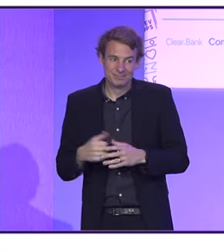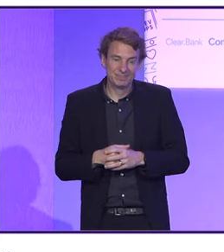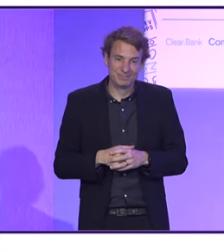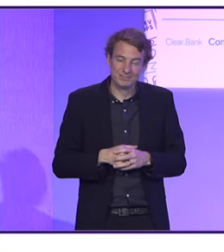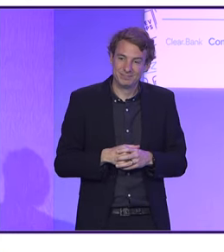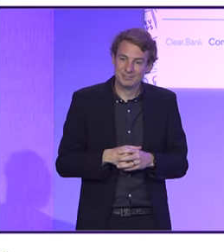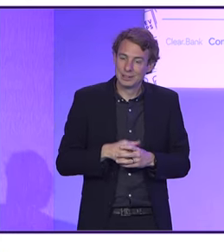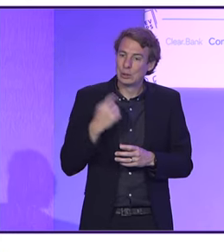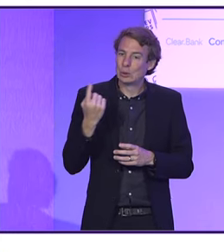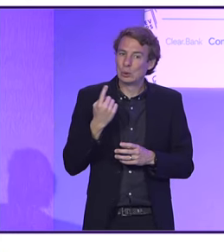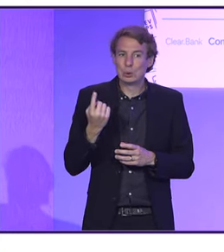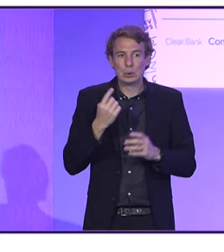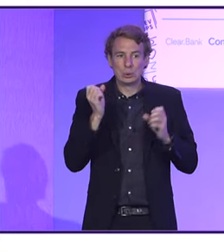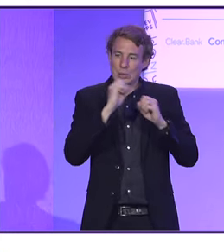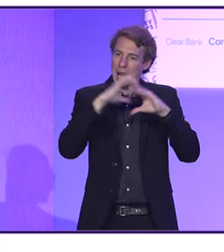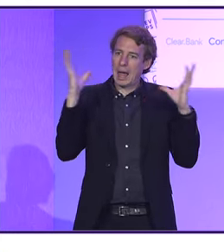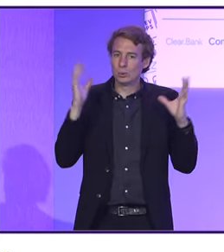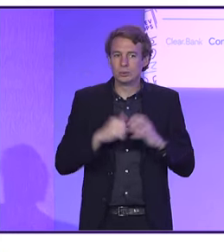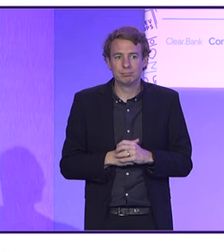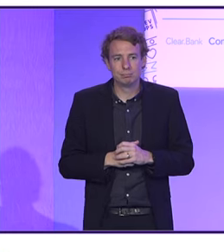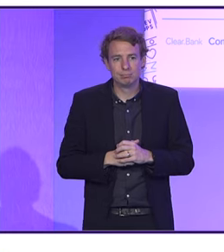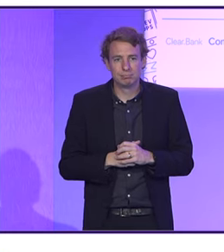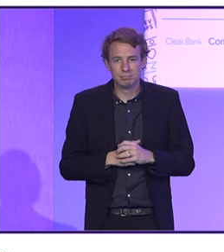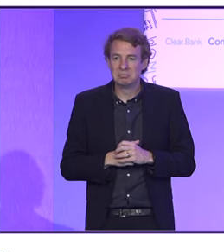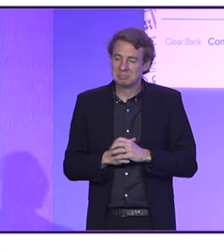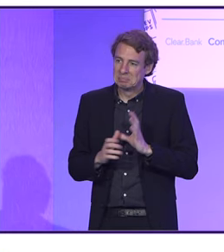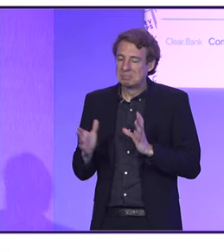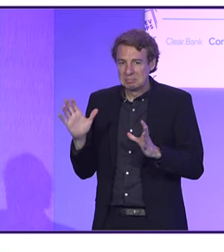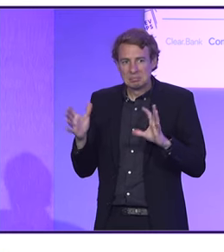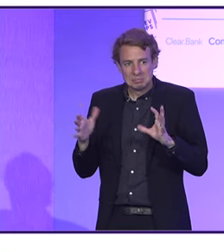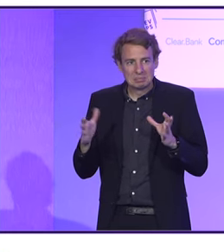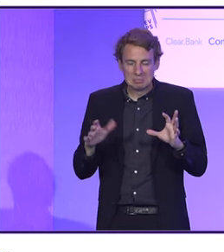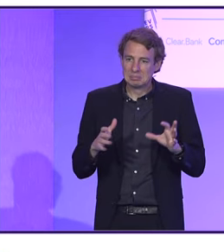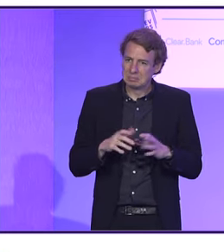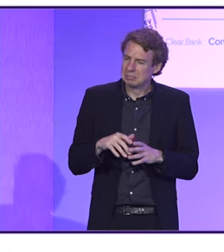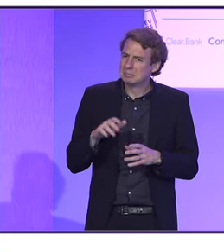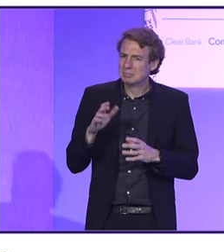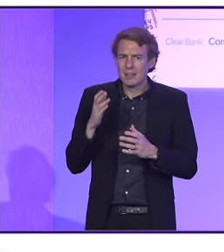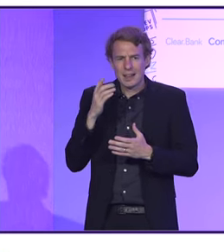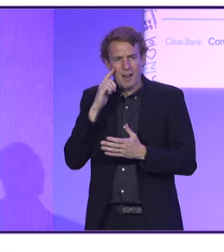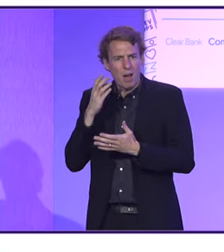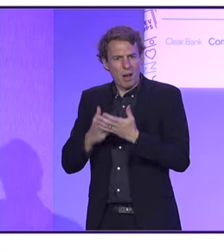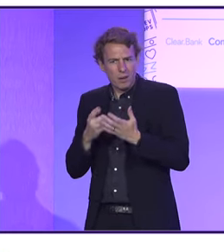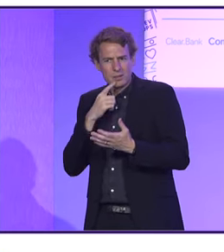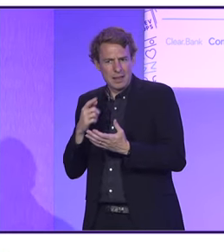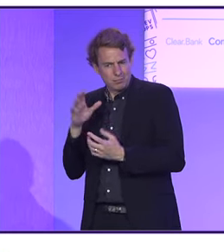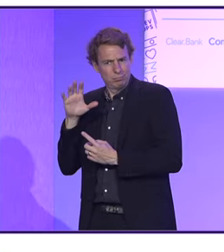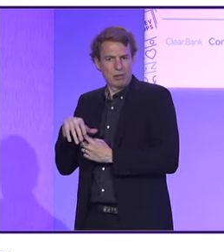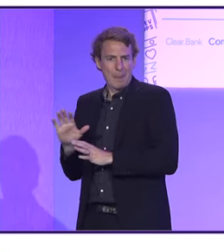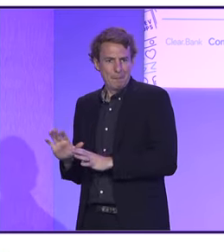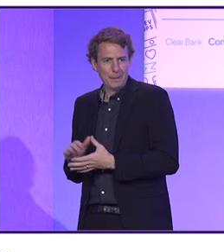Decent number, surprising. And who would have gone for public cloud? Okay, actually, I think a little more than half on-prem. That's really not what I